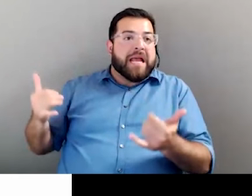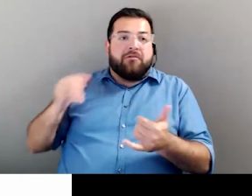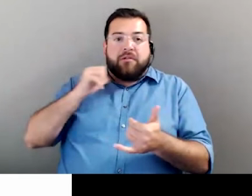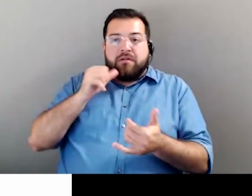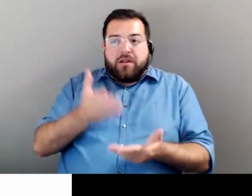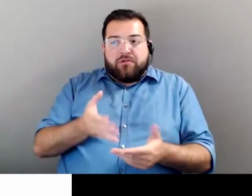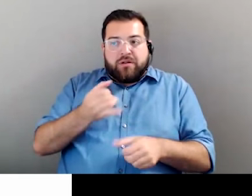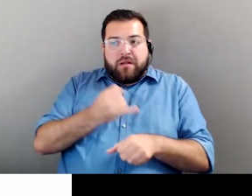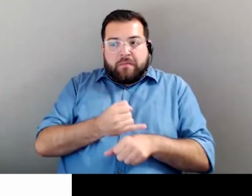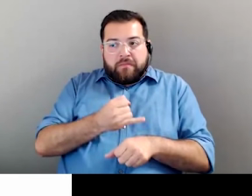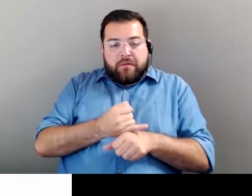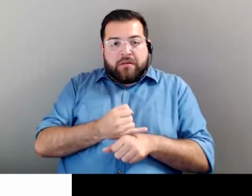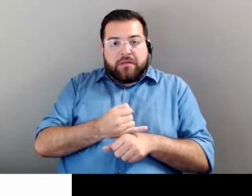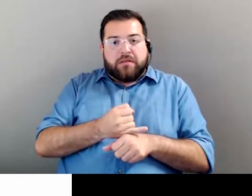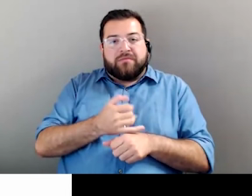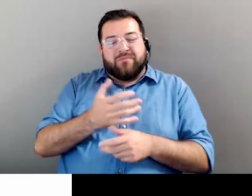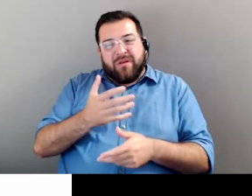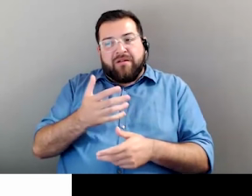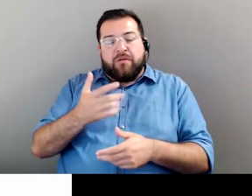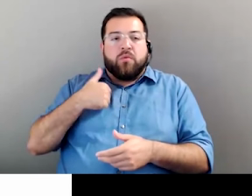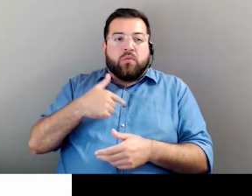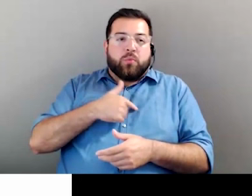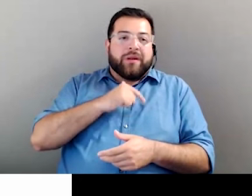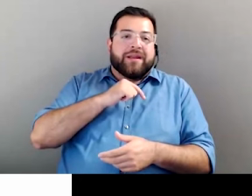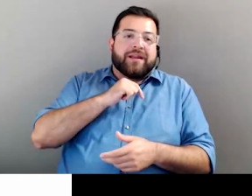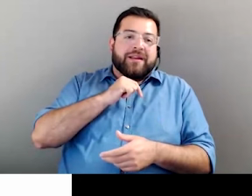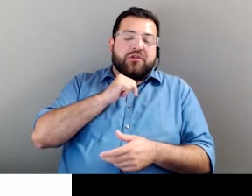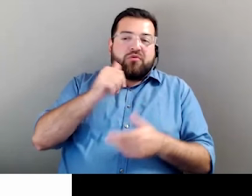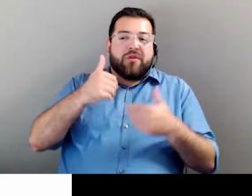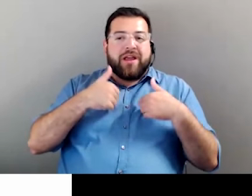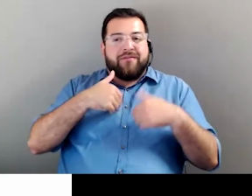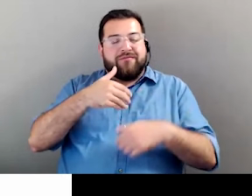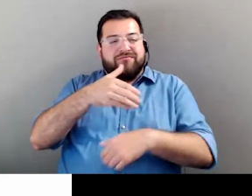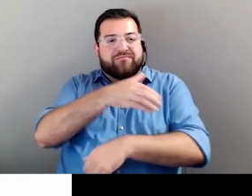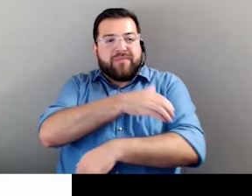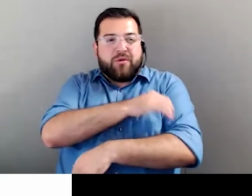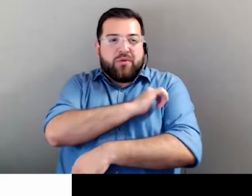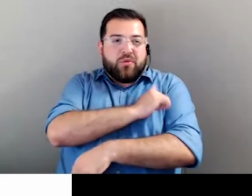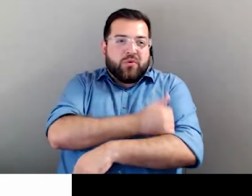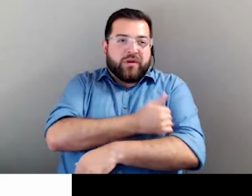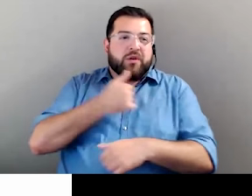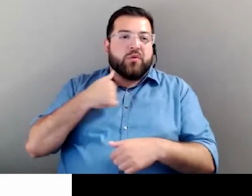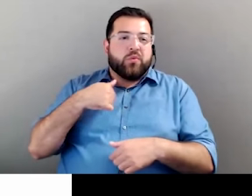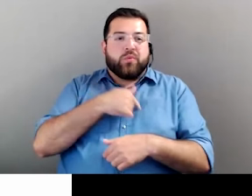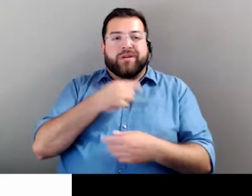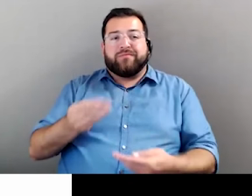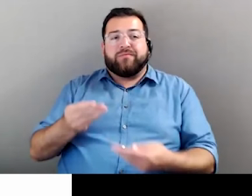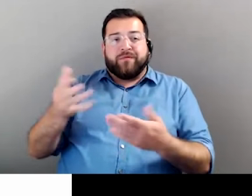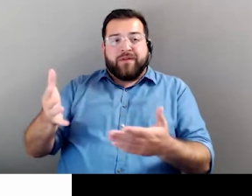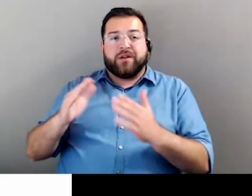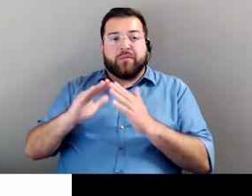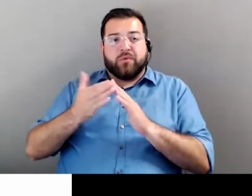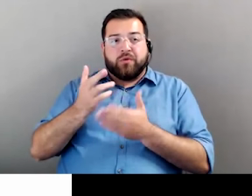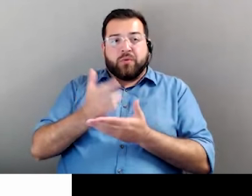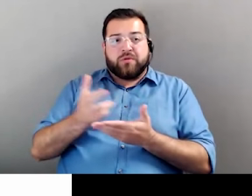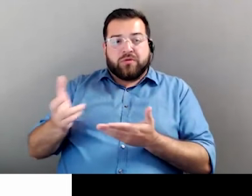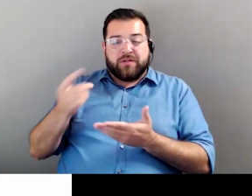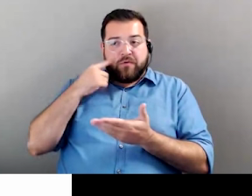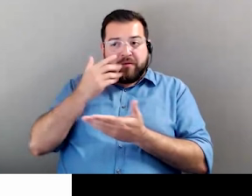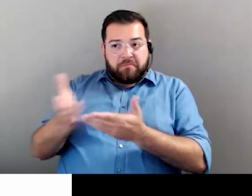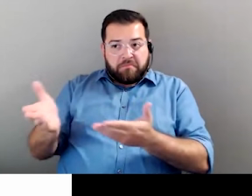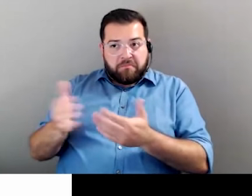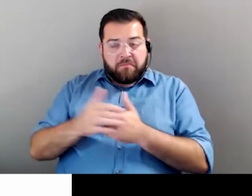Then we necessarily wouldn't have jurisdiction. We would probably just provide community resources to them.